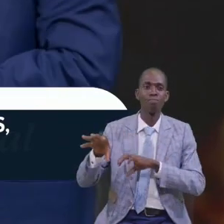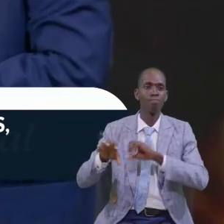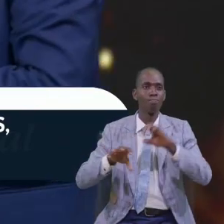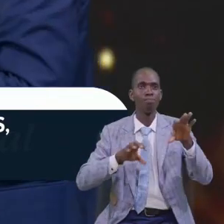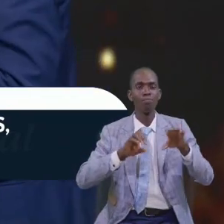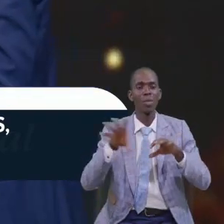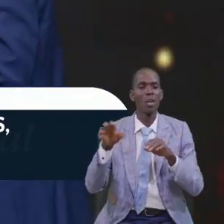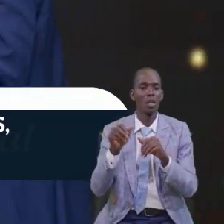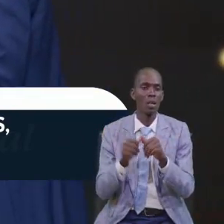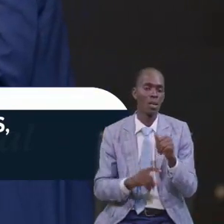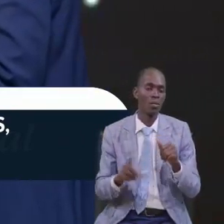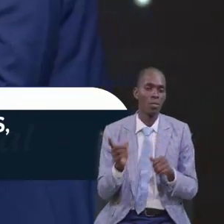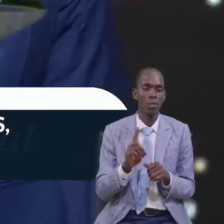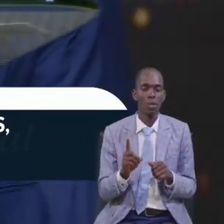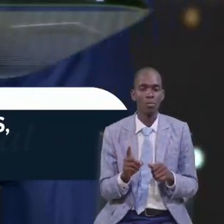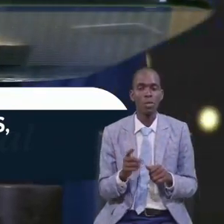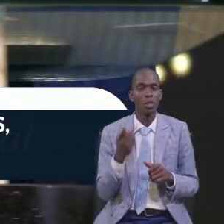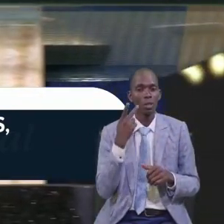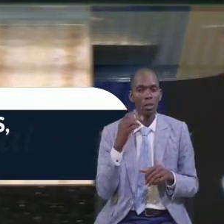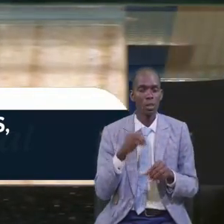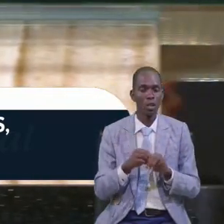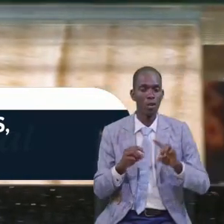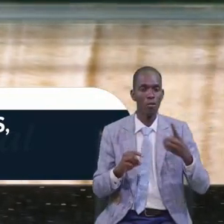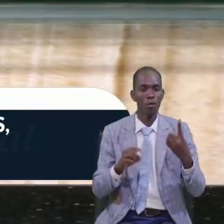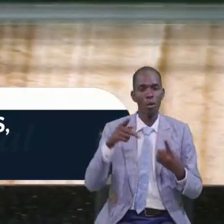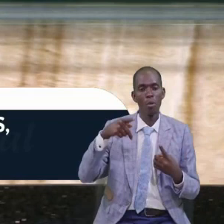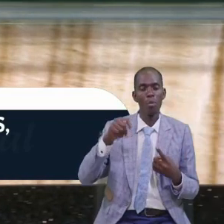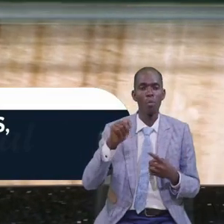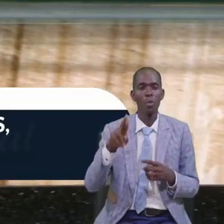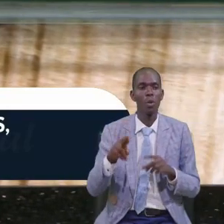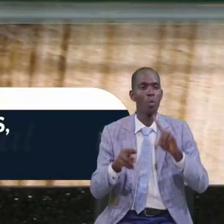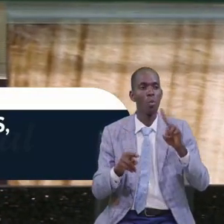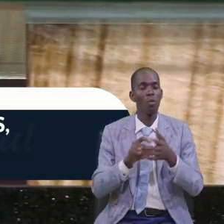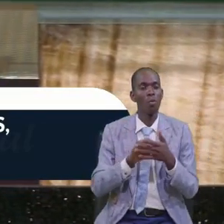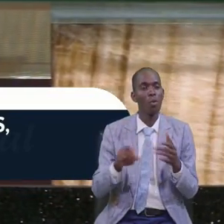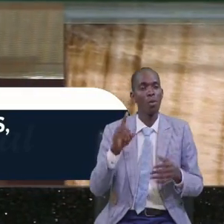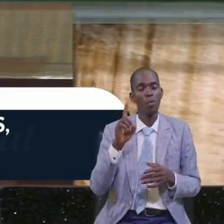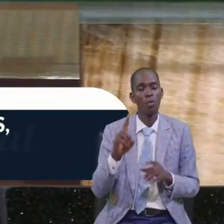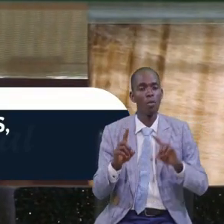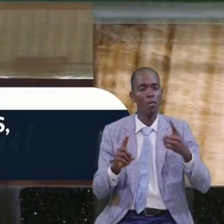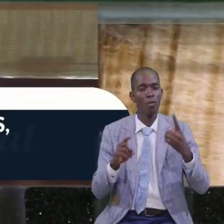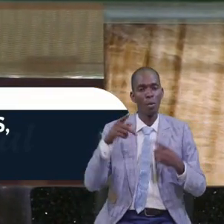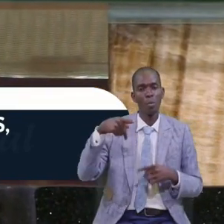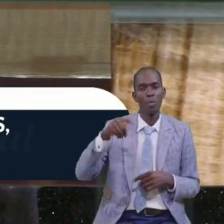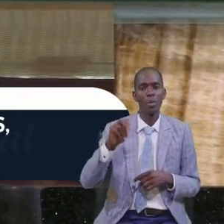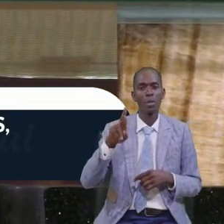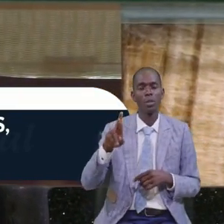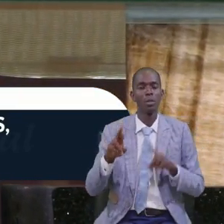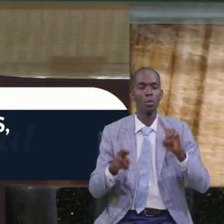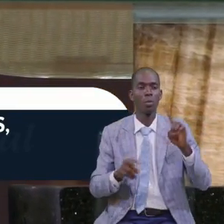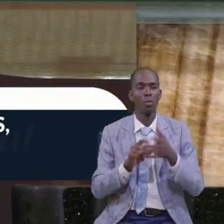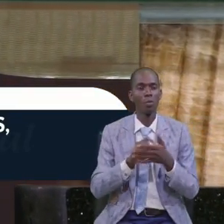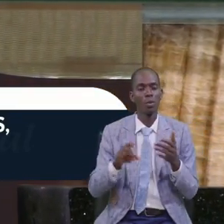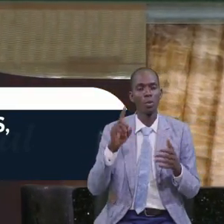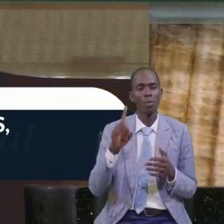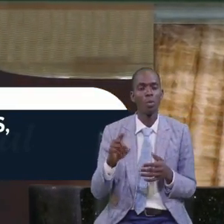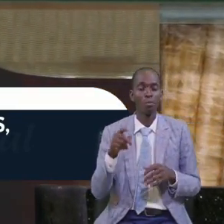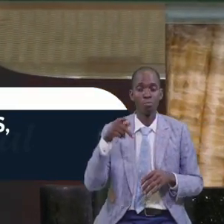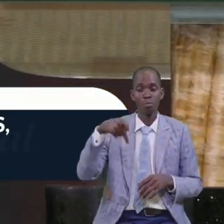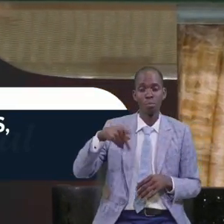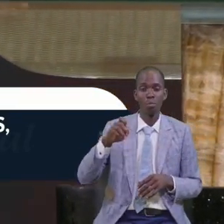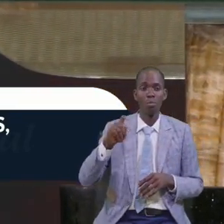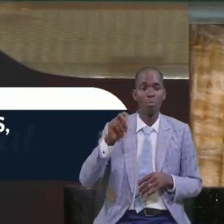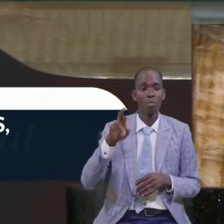scattered abroad. In 1 Peter chapter 1, reading from verse 1. 1 Peter chapter 1, verse 1.